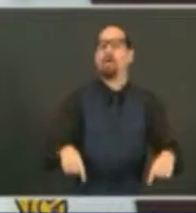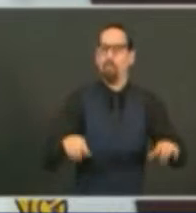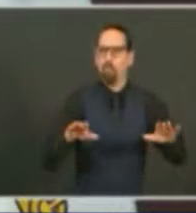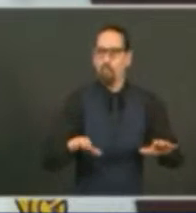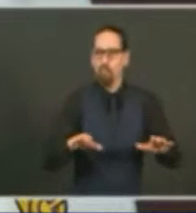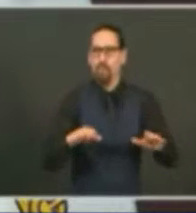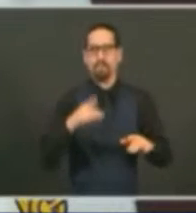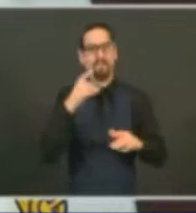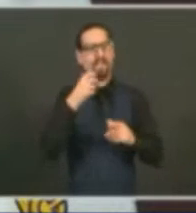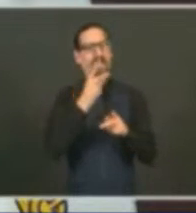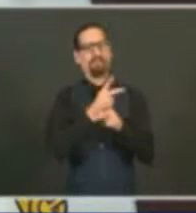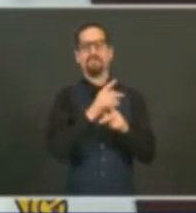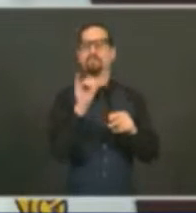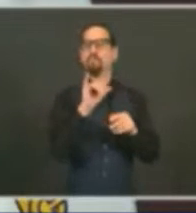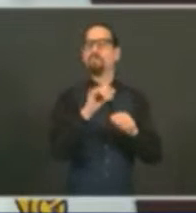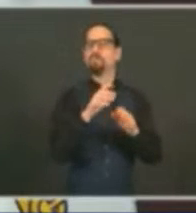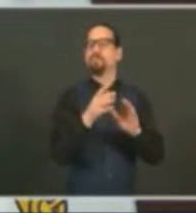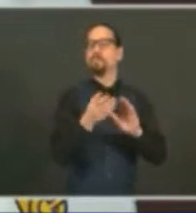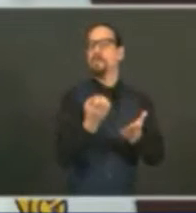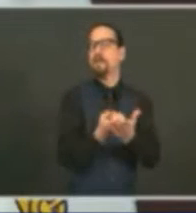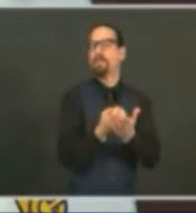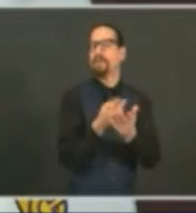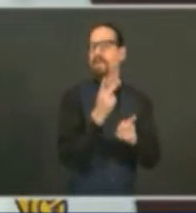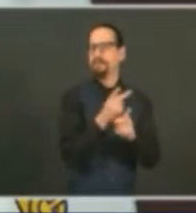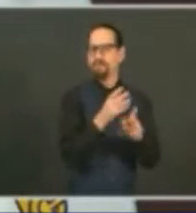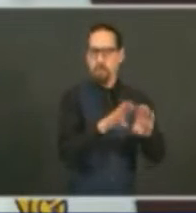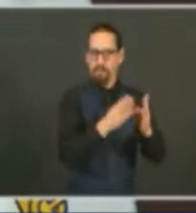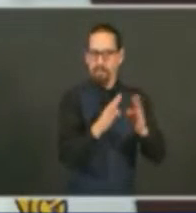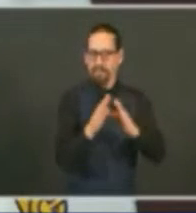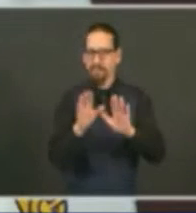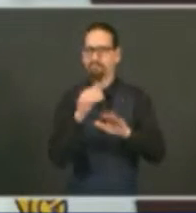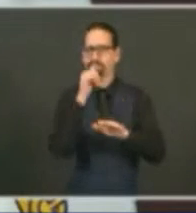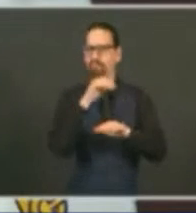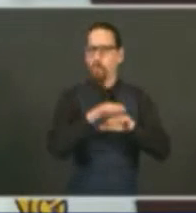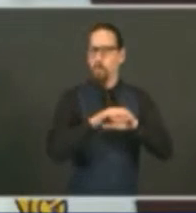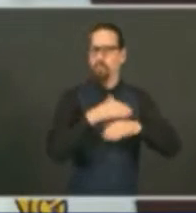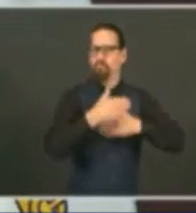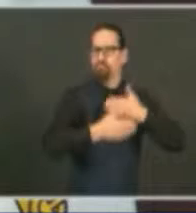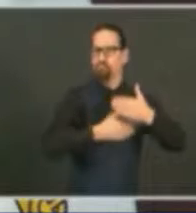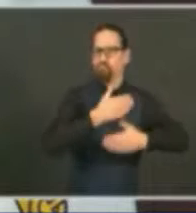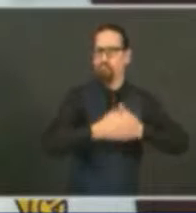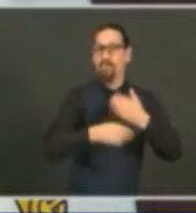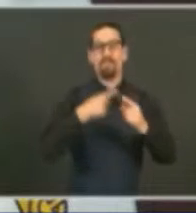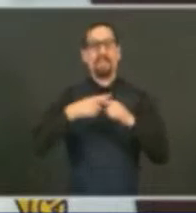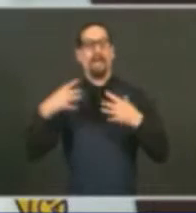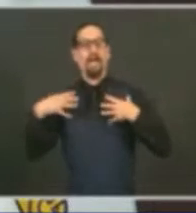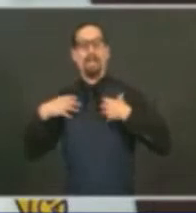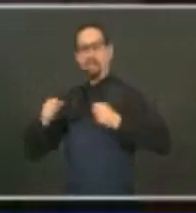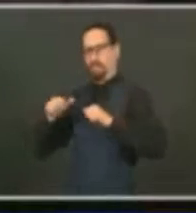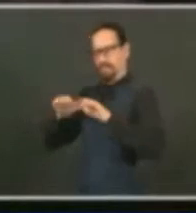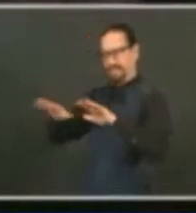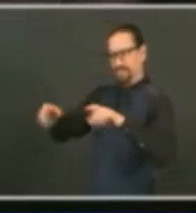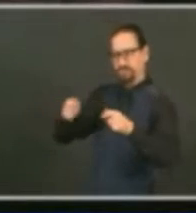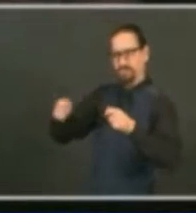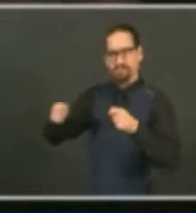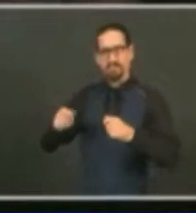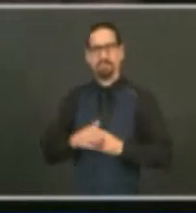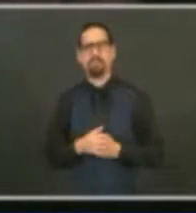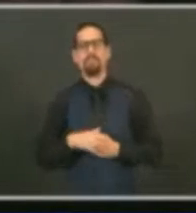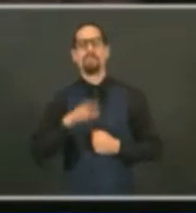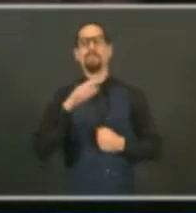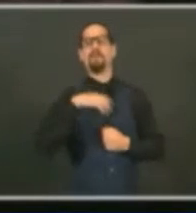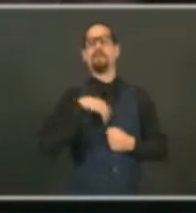economy and overall public health for the long term. There was a person who wrote earlier this week about that